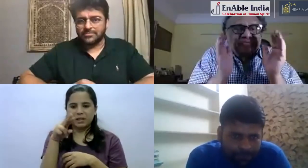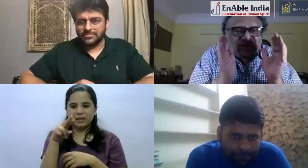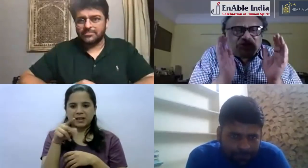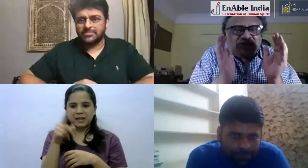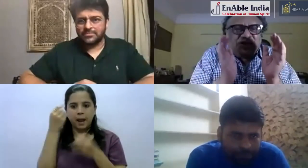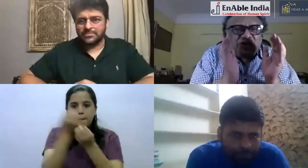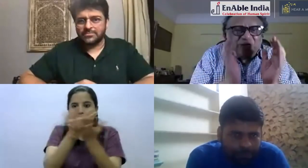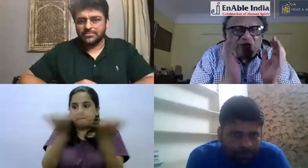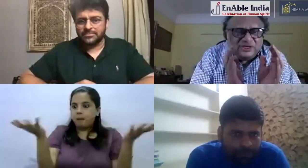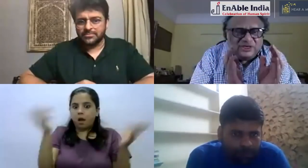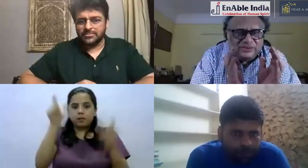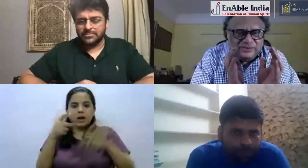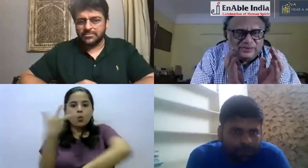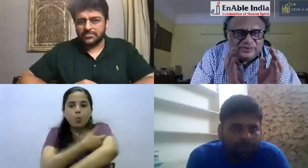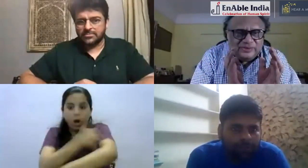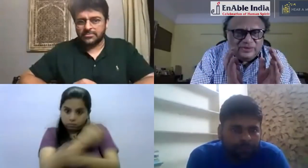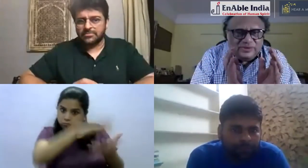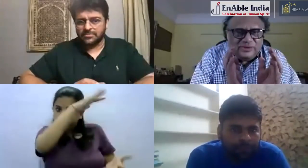The vaccine is limited.